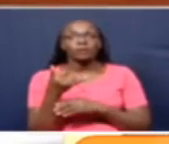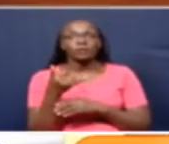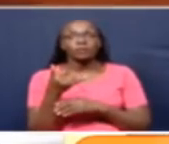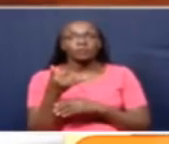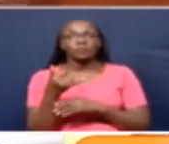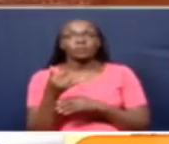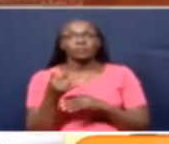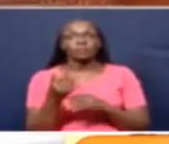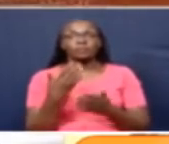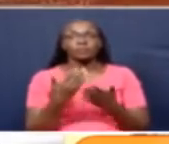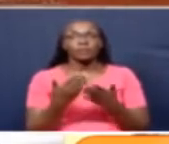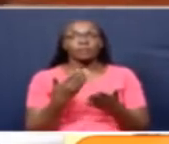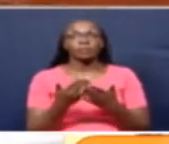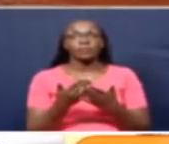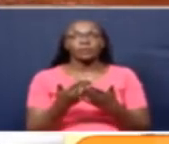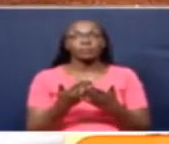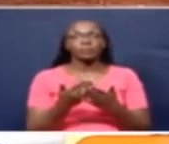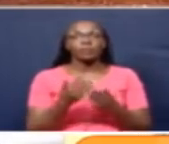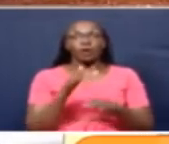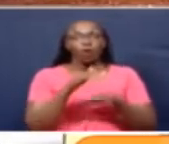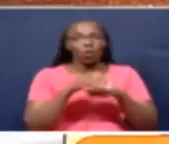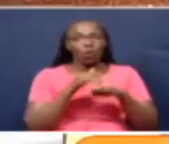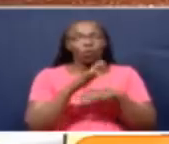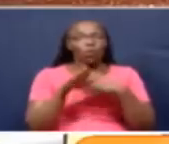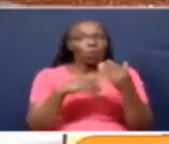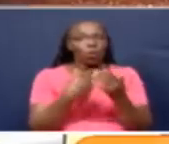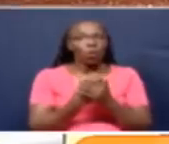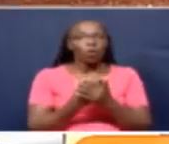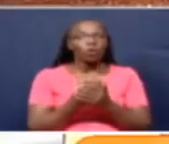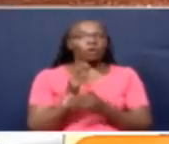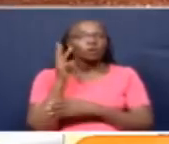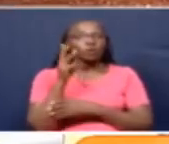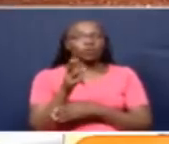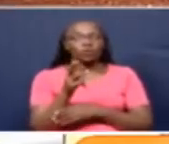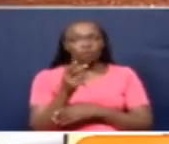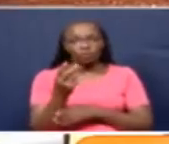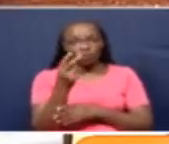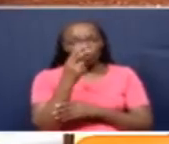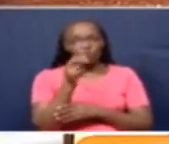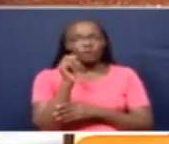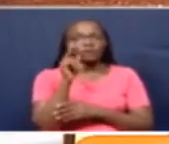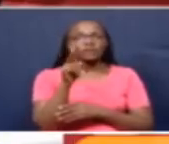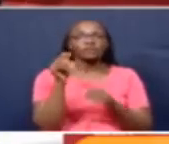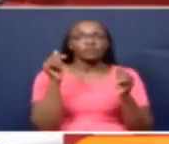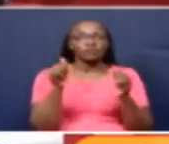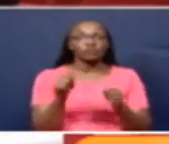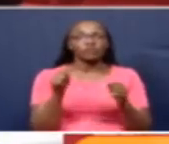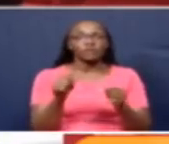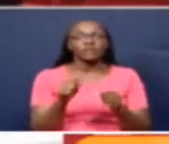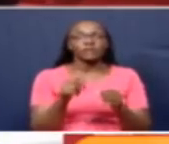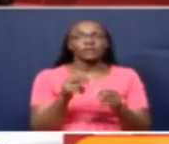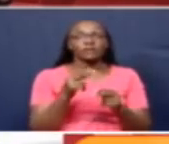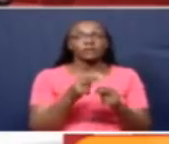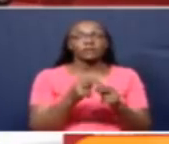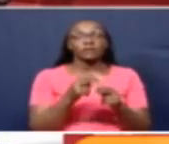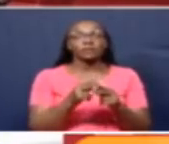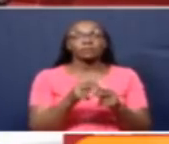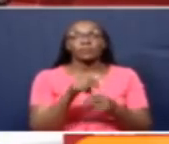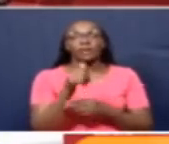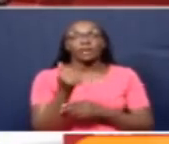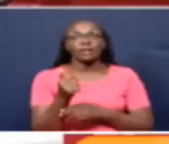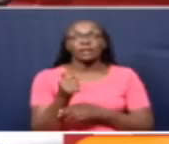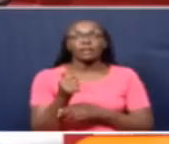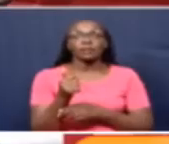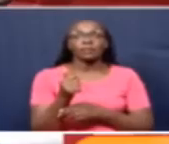at the Nyali Golf Club? Yeah, Nyali Golf. All of them will be listening, watching this show. And they want to see Sir Charles? Gideon, what's